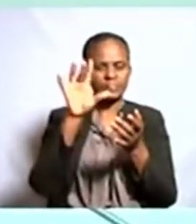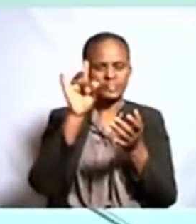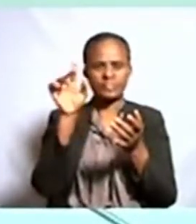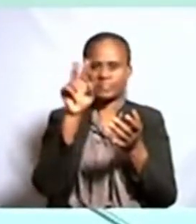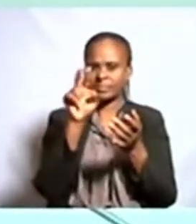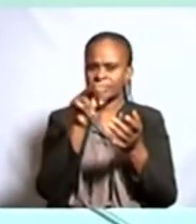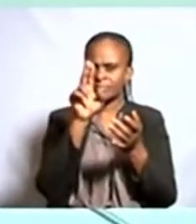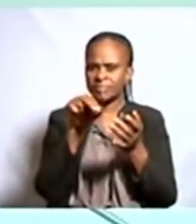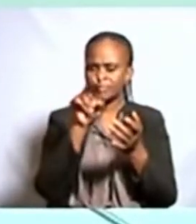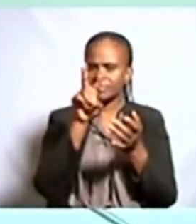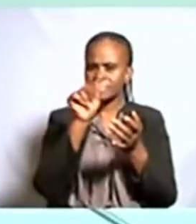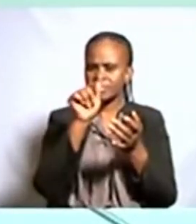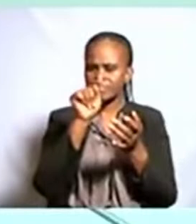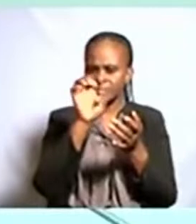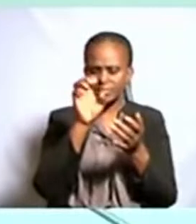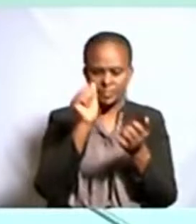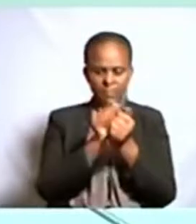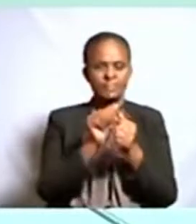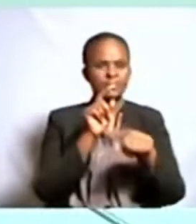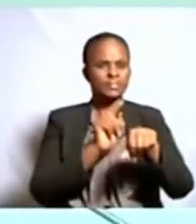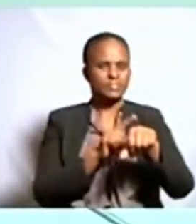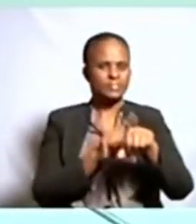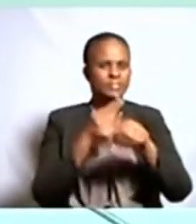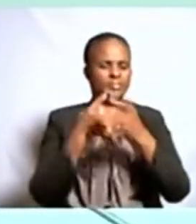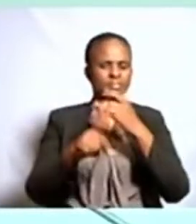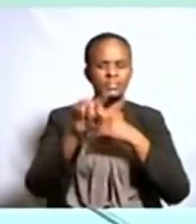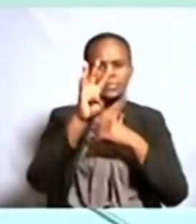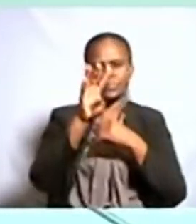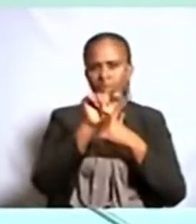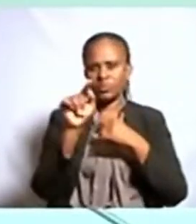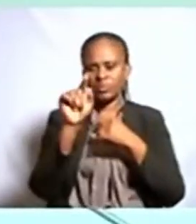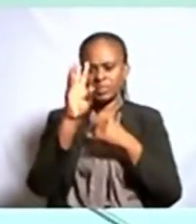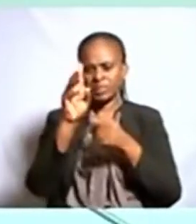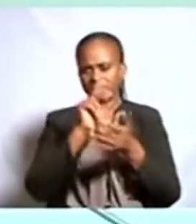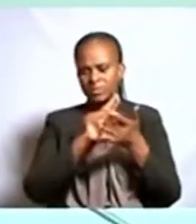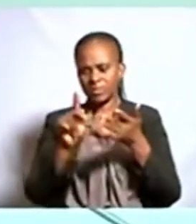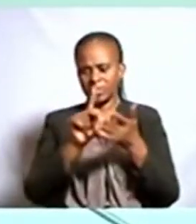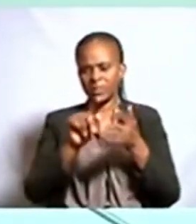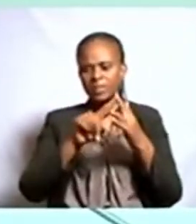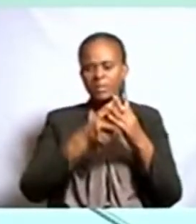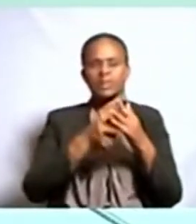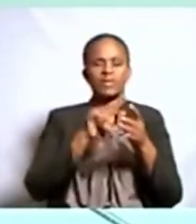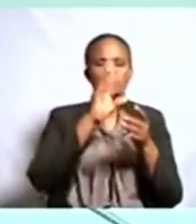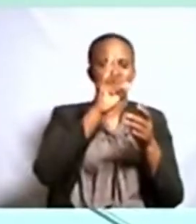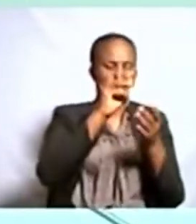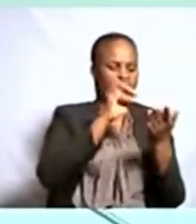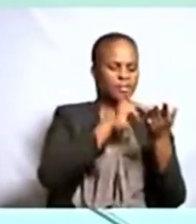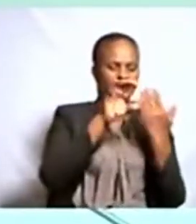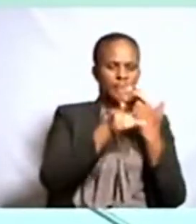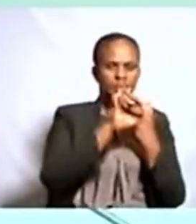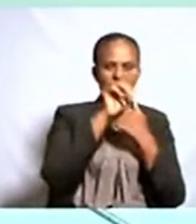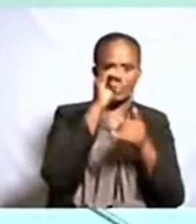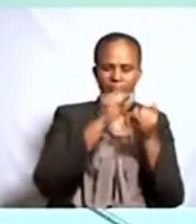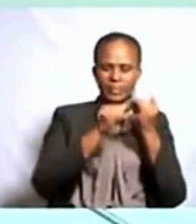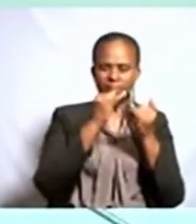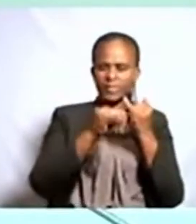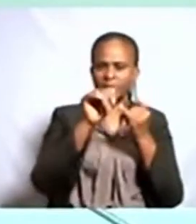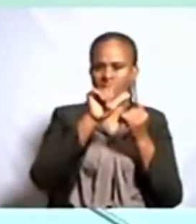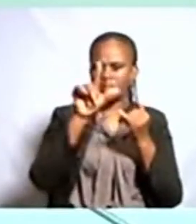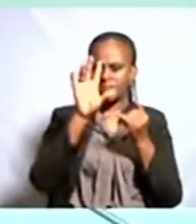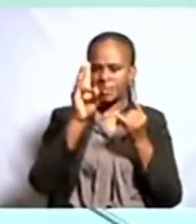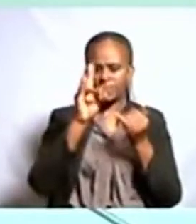$130,386.8, VAT exclusive, with a delivery period of 4 to 6 weeks, beginning 16th March 2021 and ending 27th